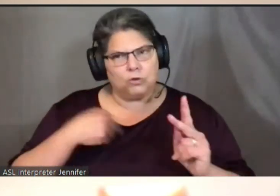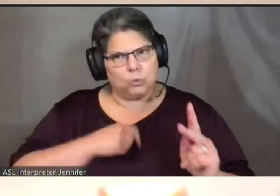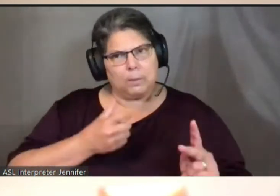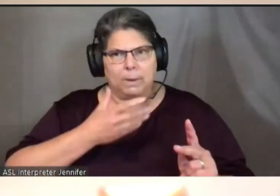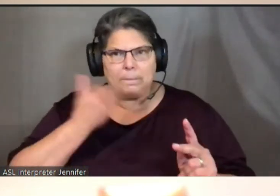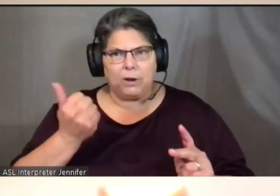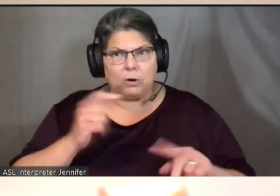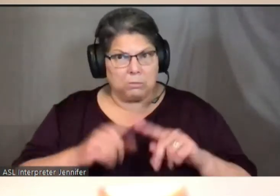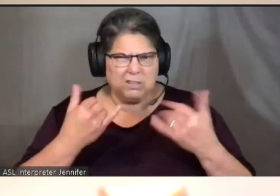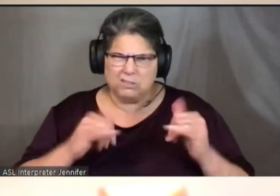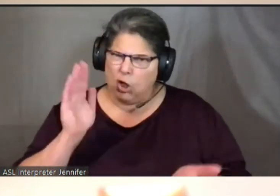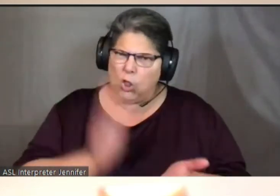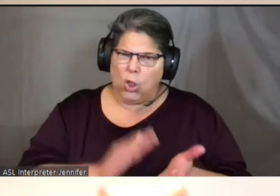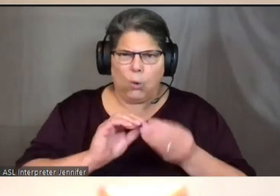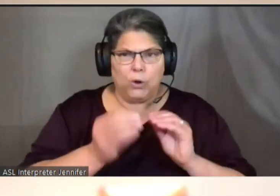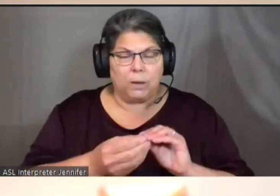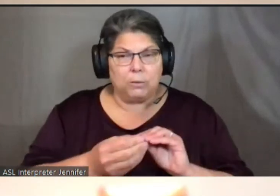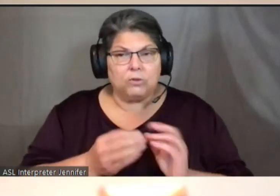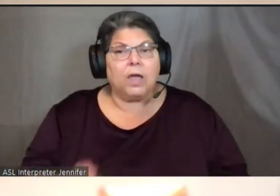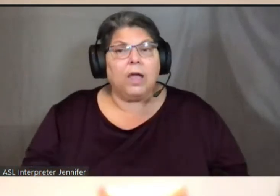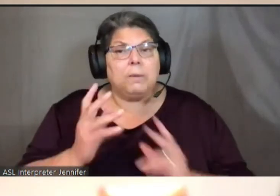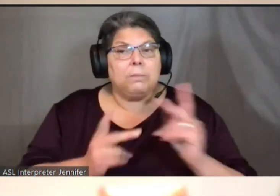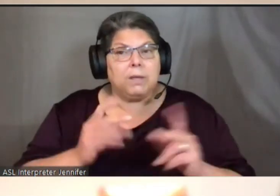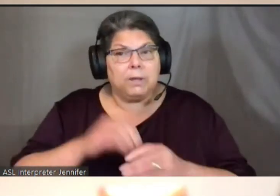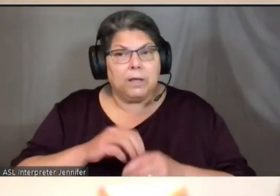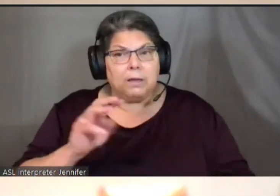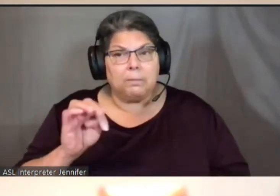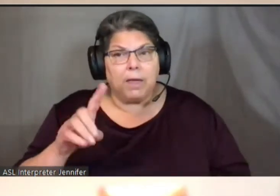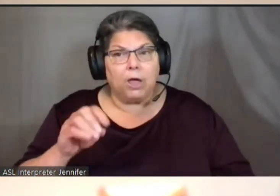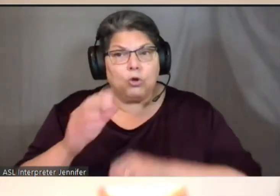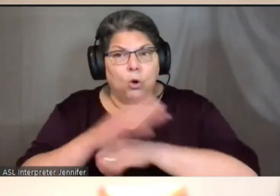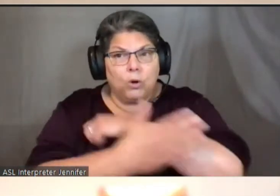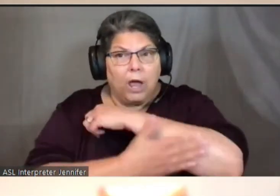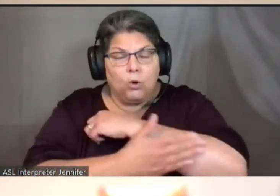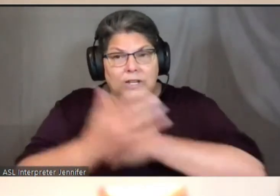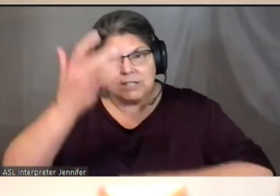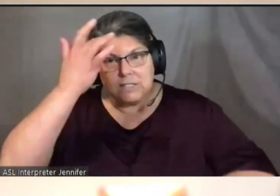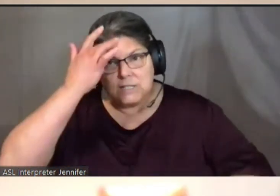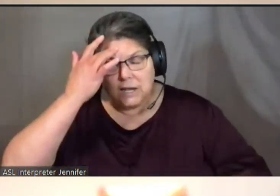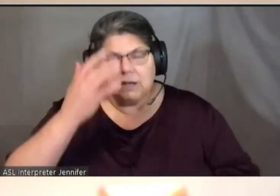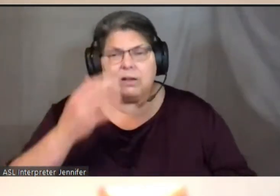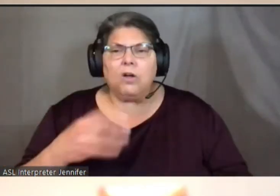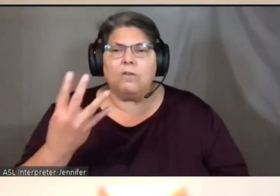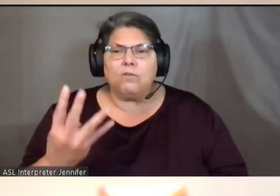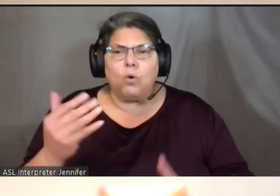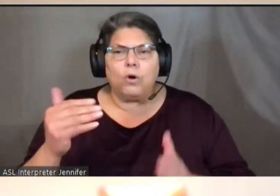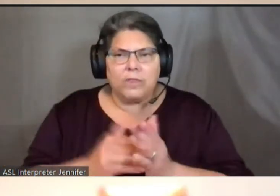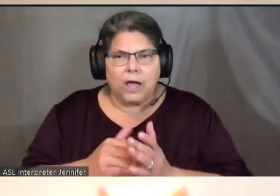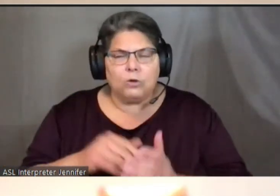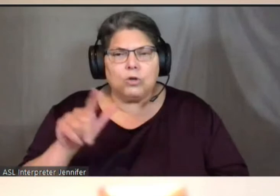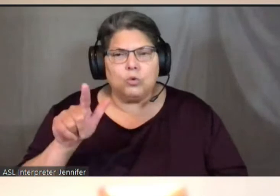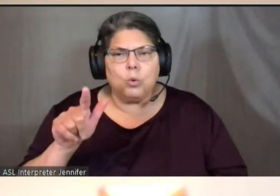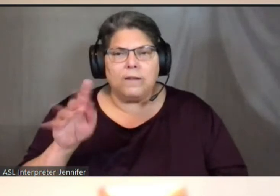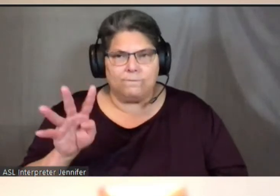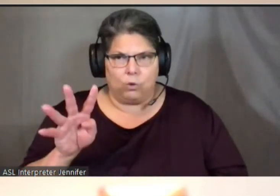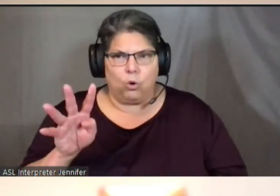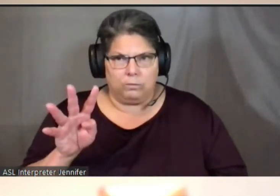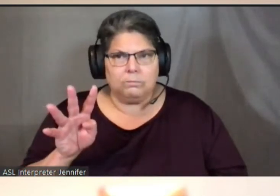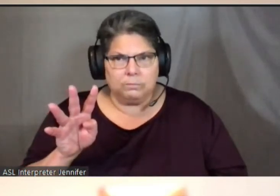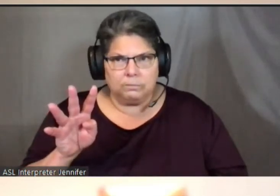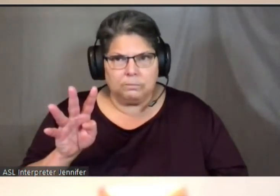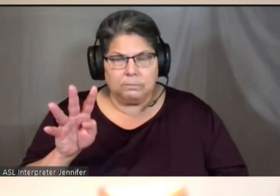cases in Mendocino County have numbered 4,024, of which